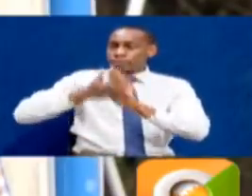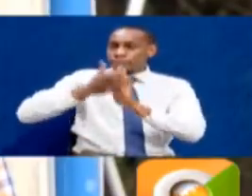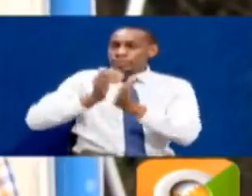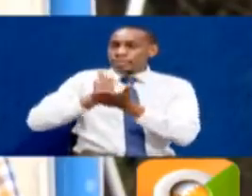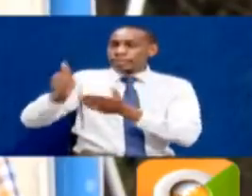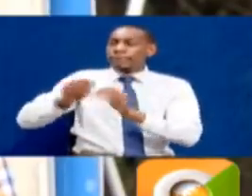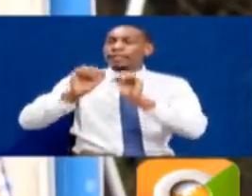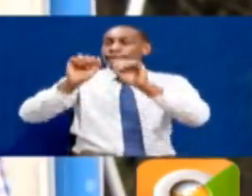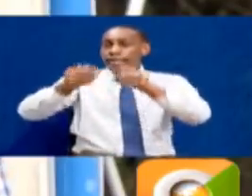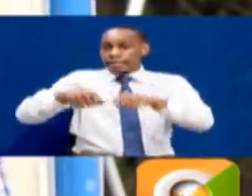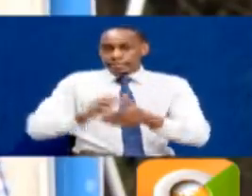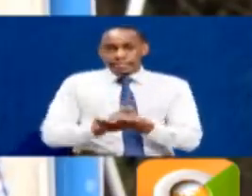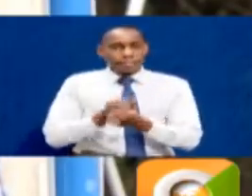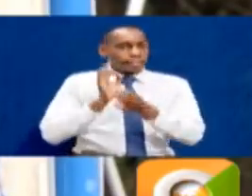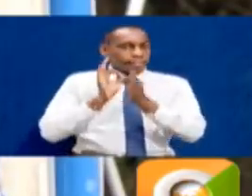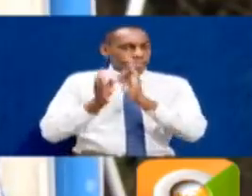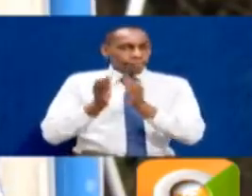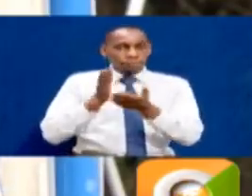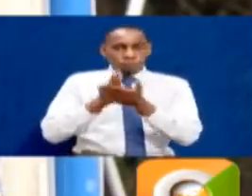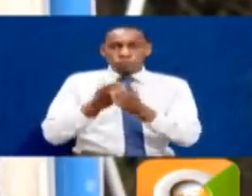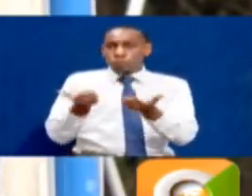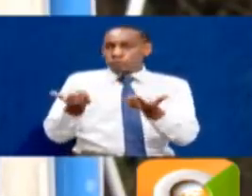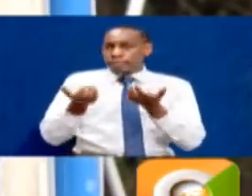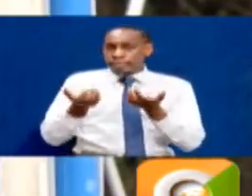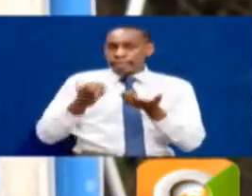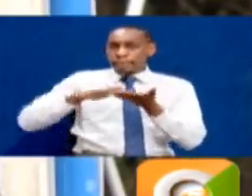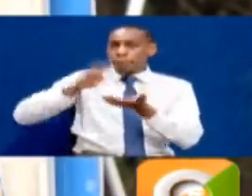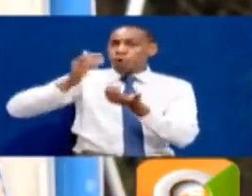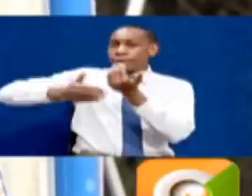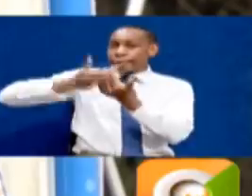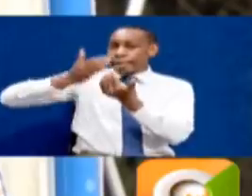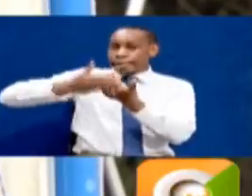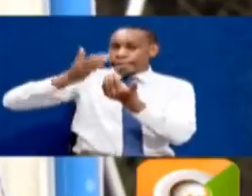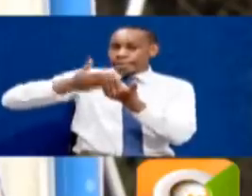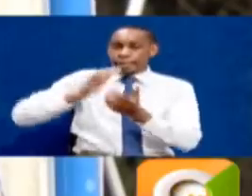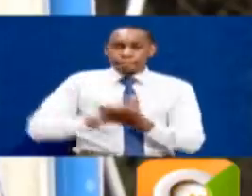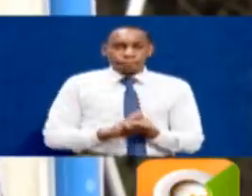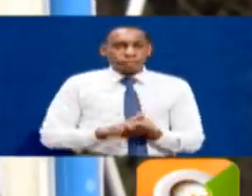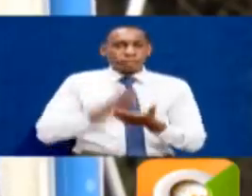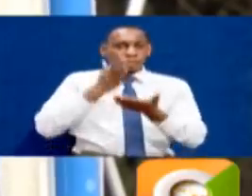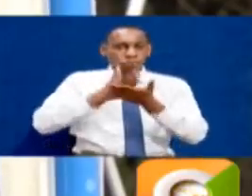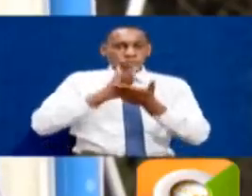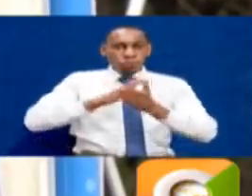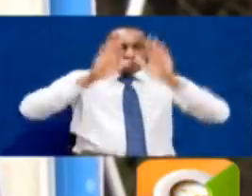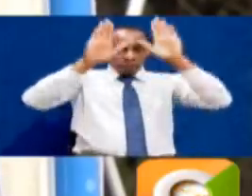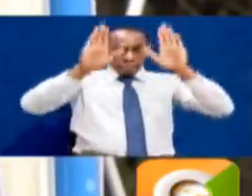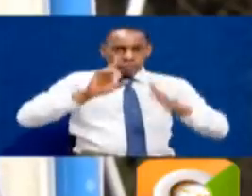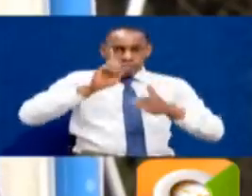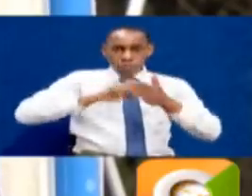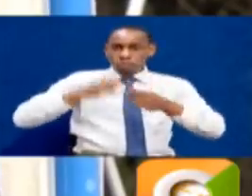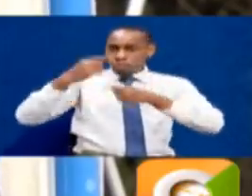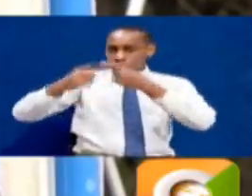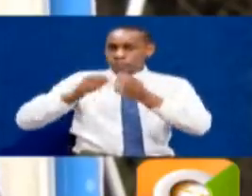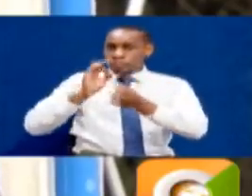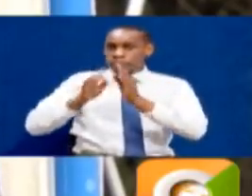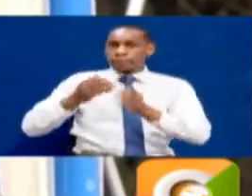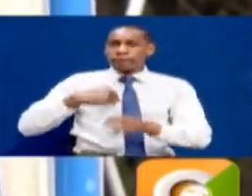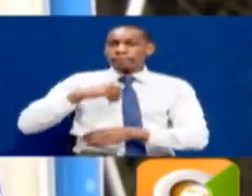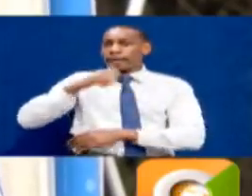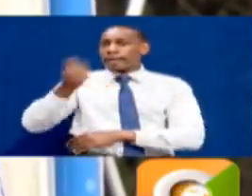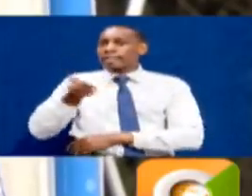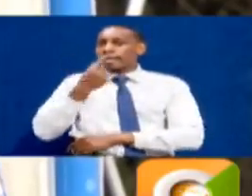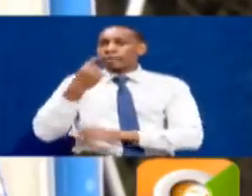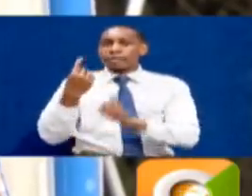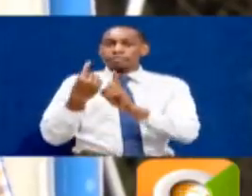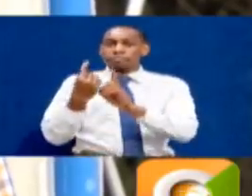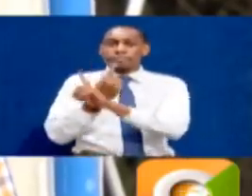referred if you require further care. Of course, it is paramount that you continue if you are taking other medicines for